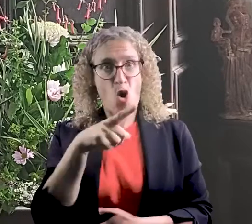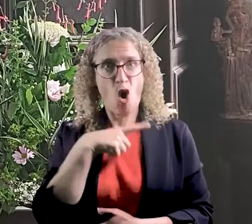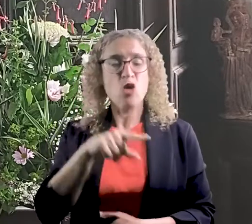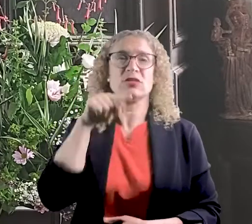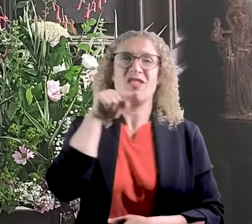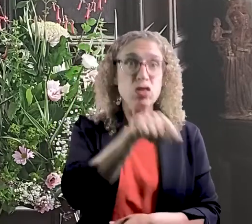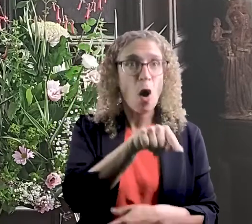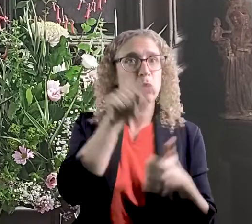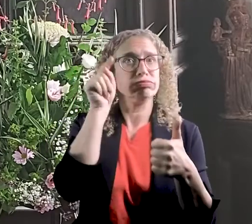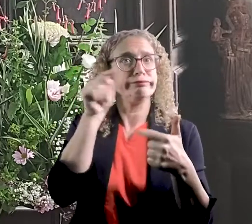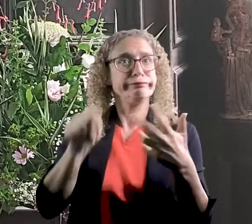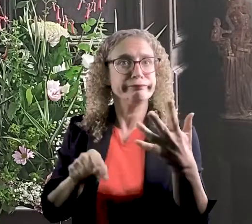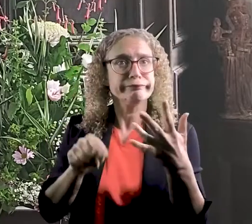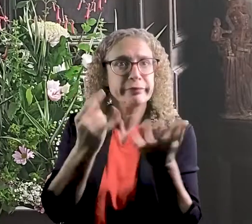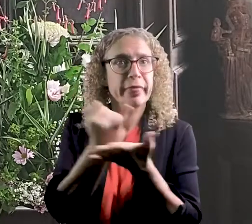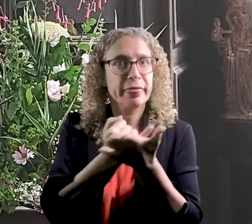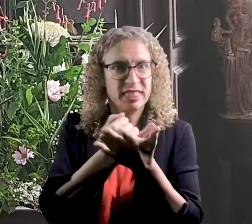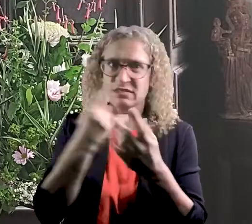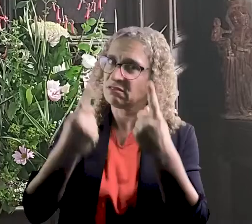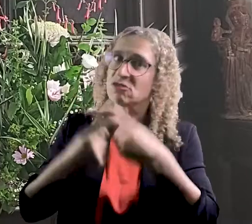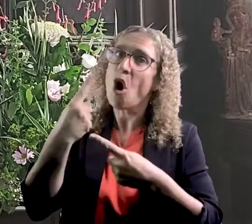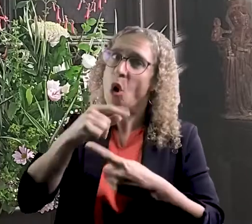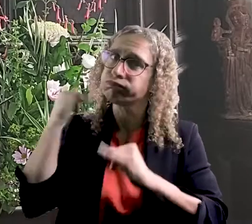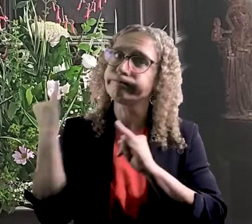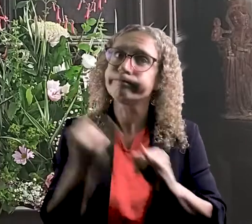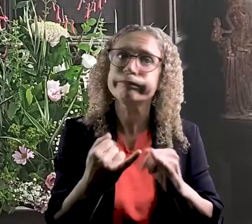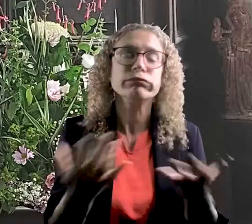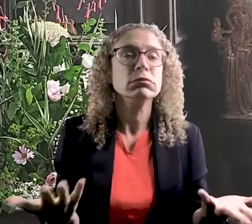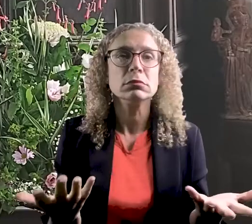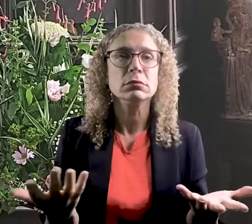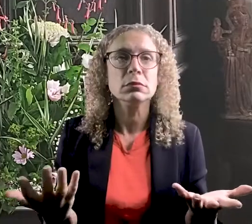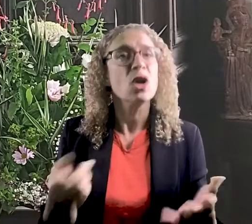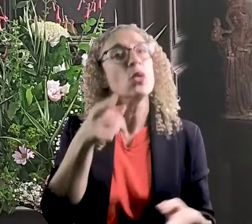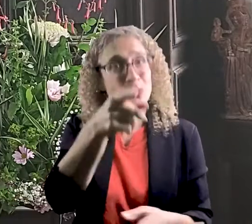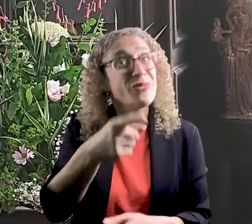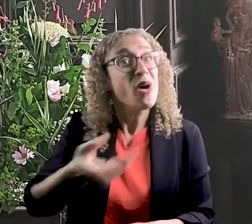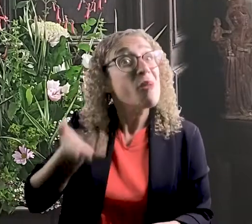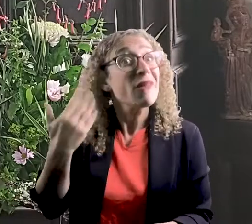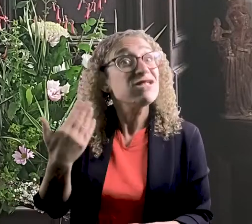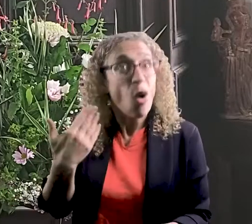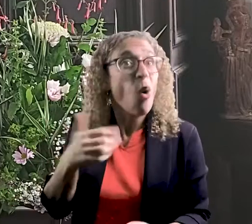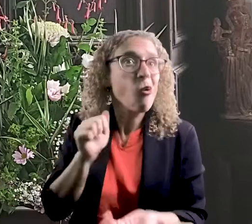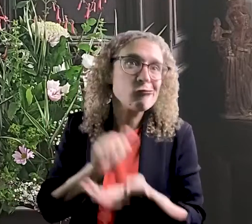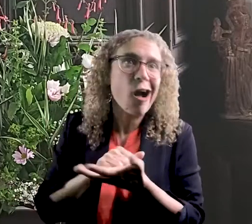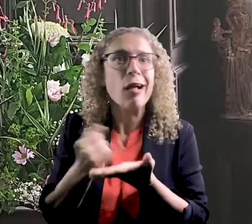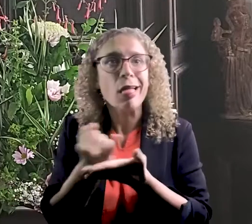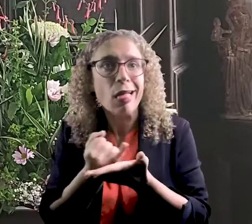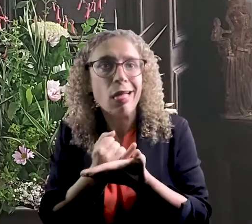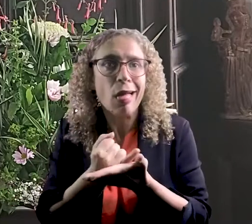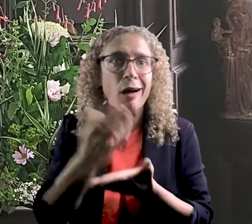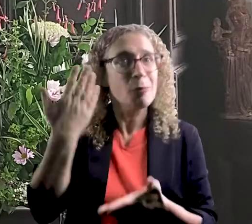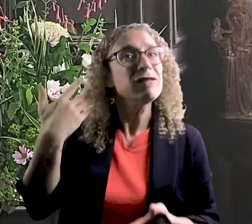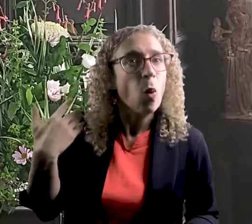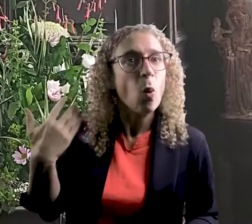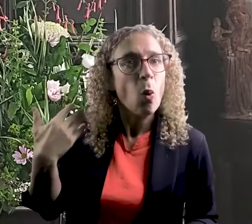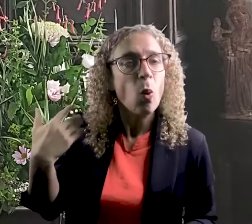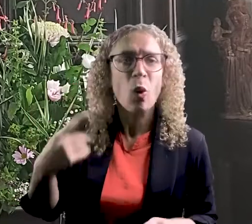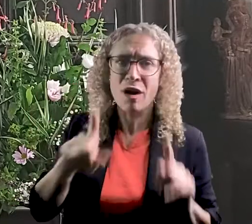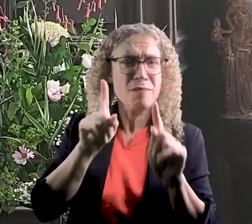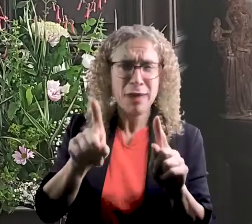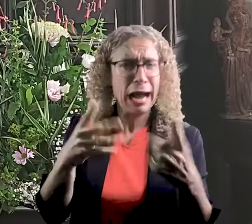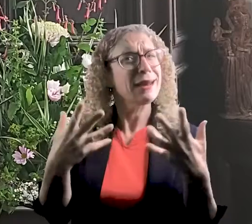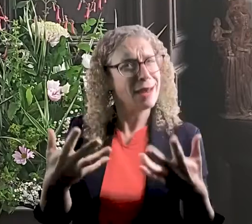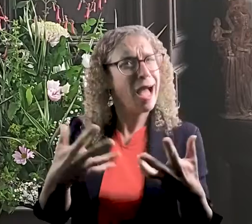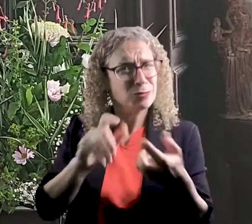wrath of God is coming. You used to walk in these ways in the life you once lived,